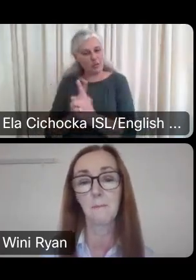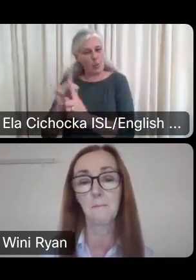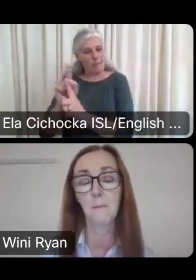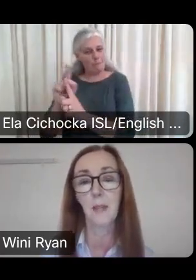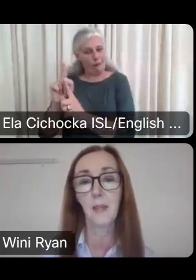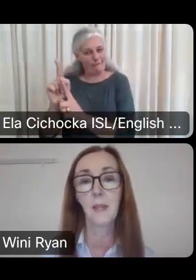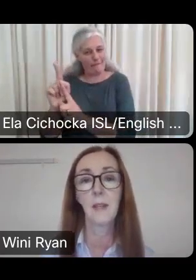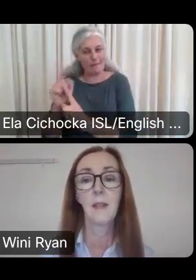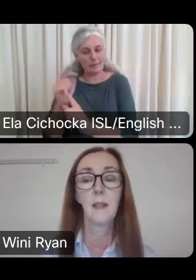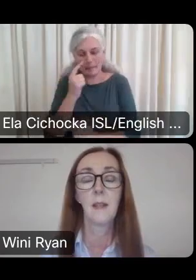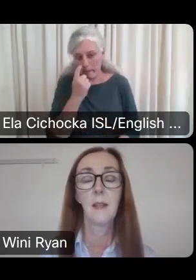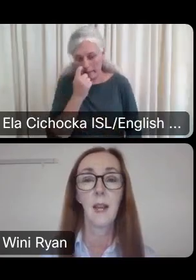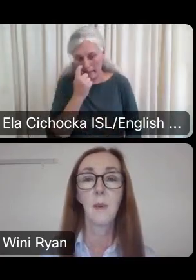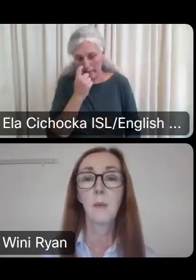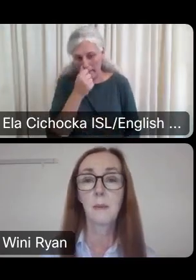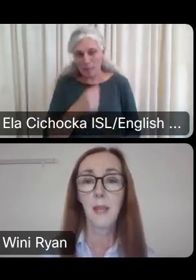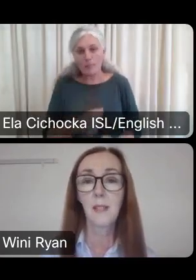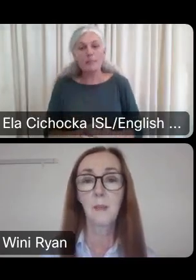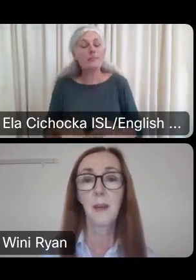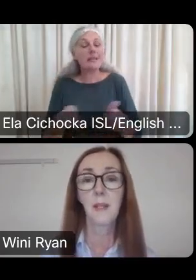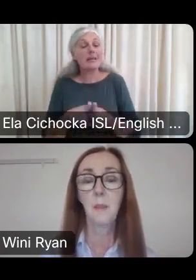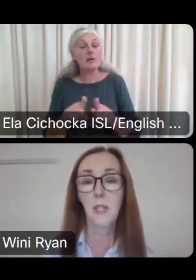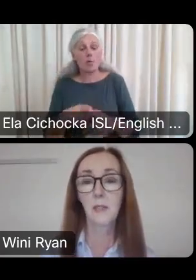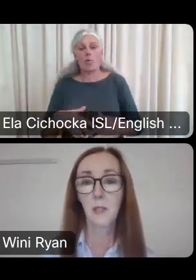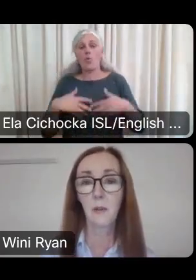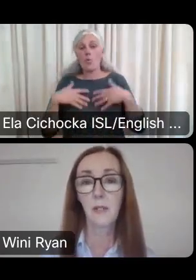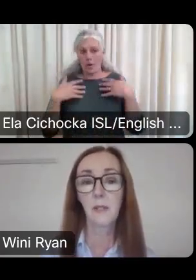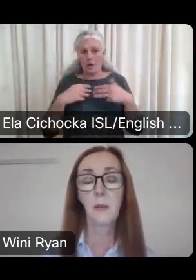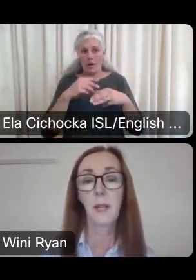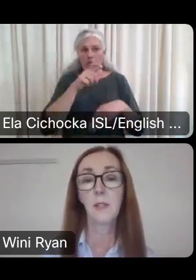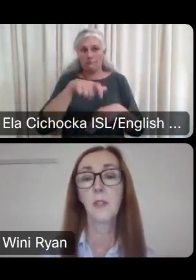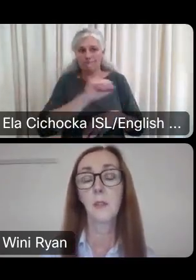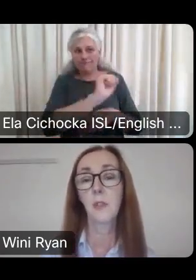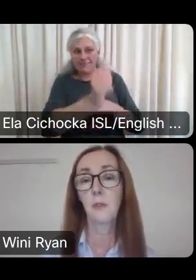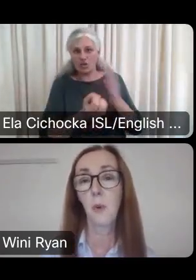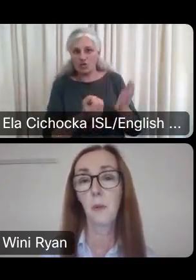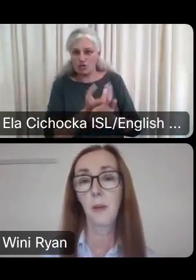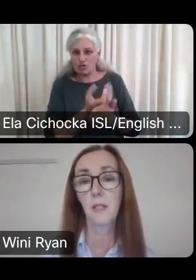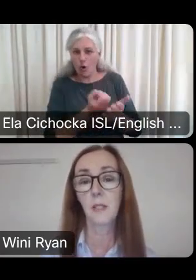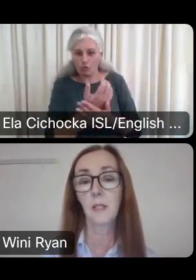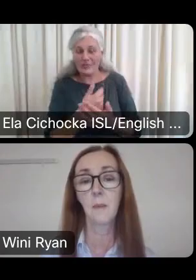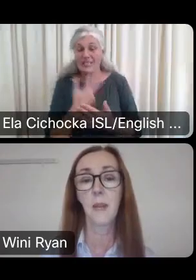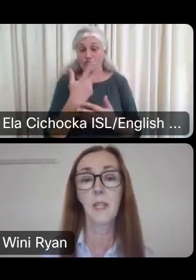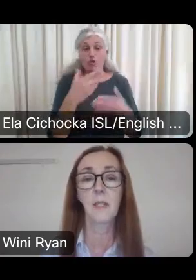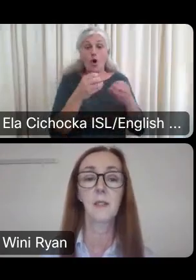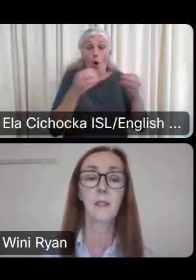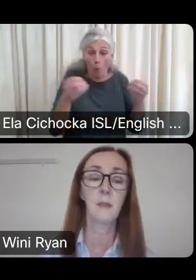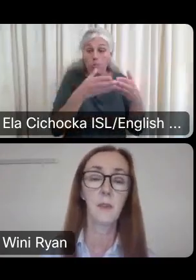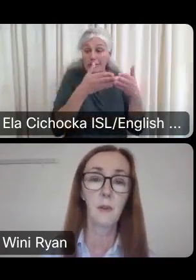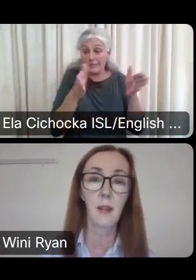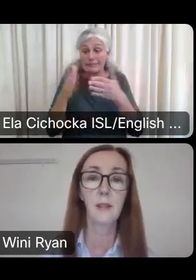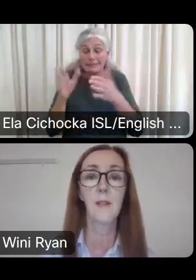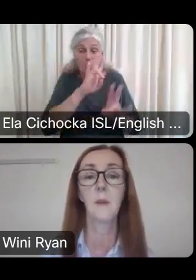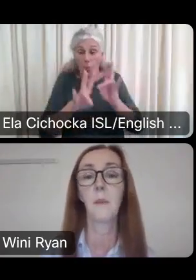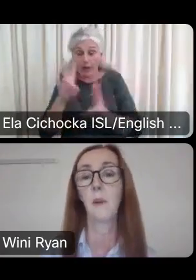on. I'm always amazed by the patient stories. So in answer to those 3 open questions, some patients give a